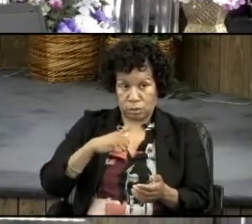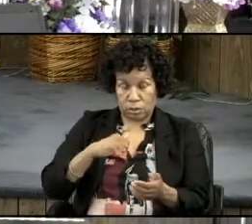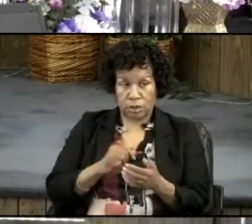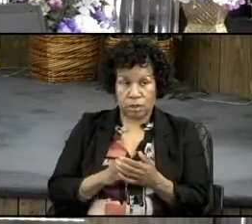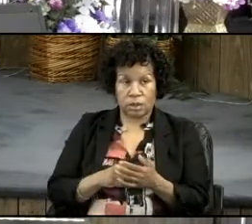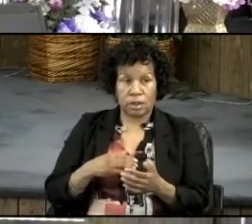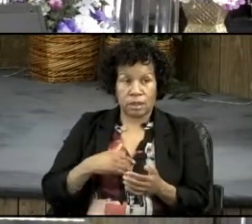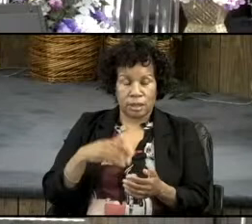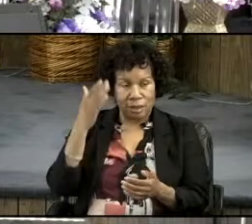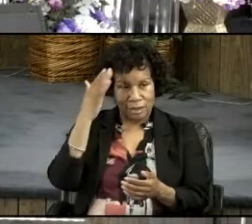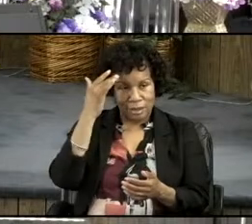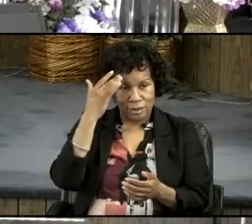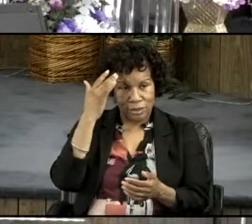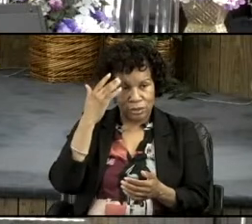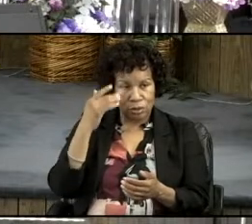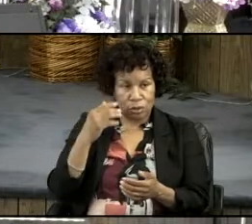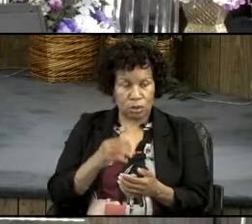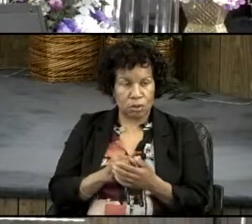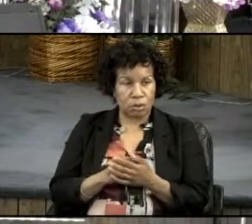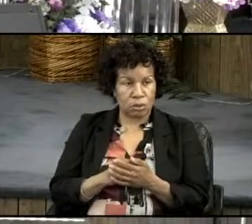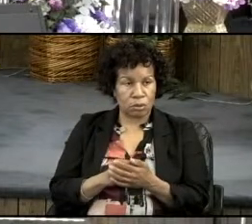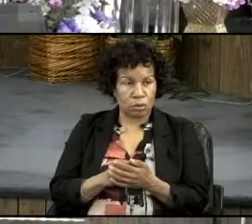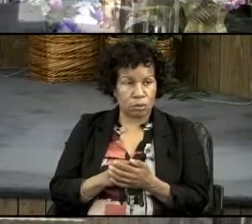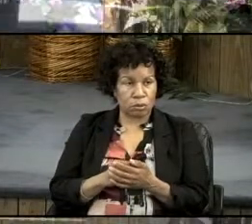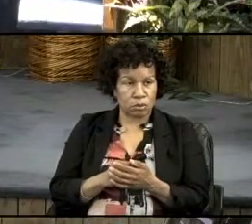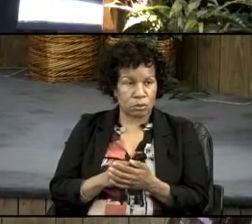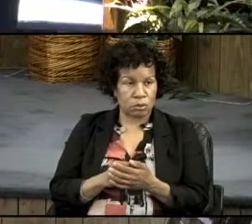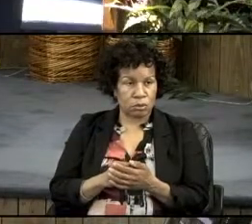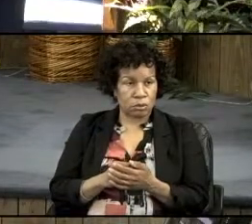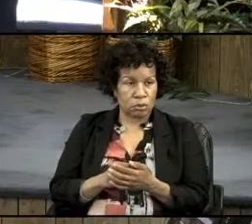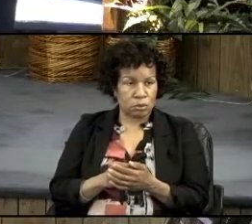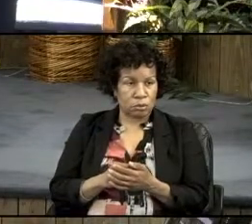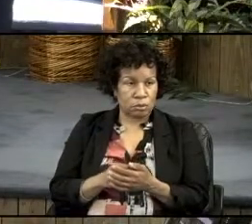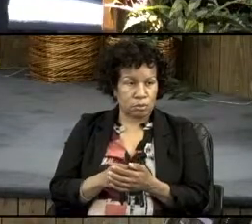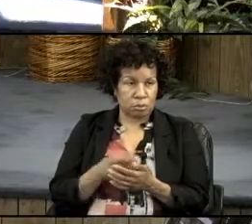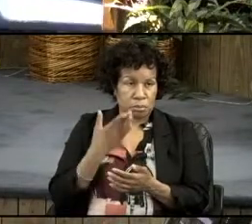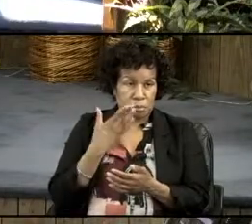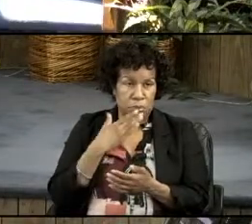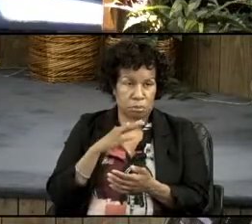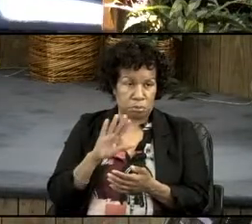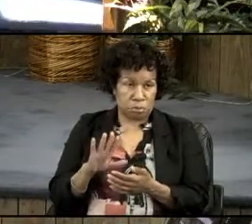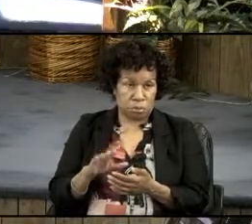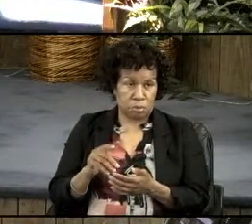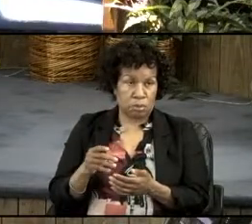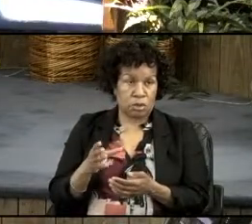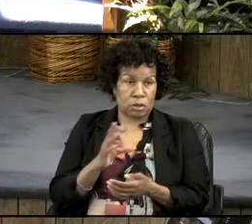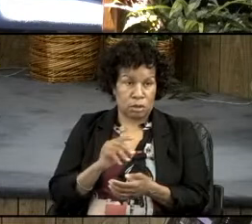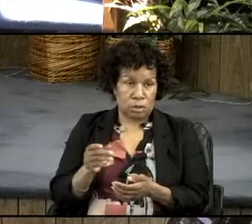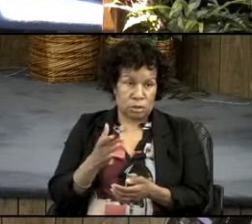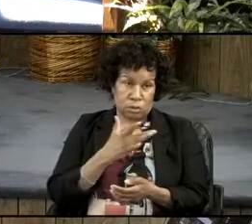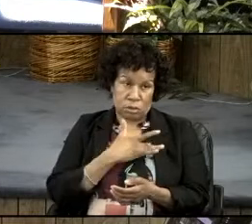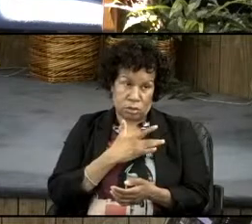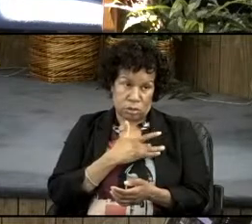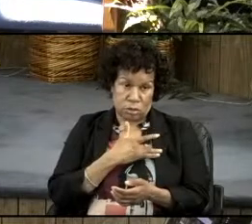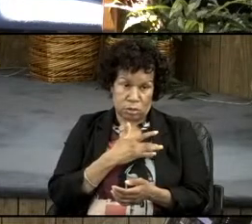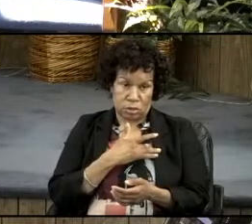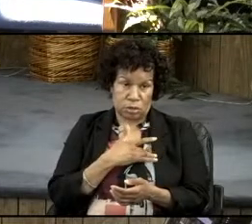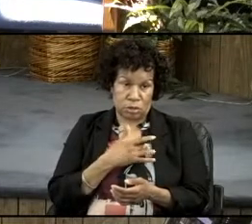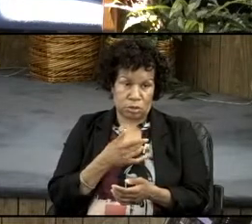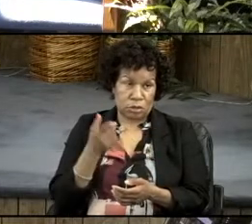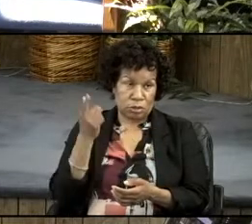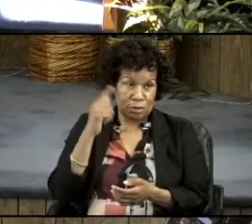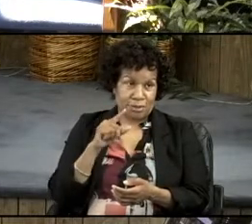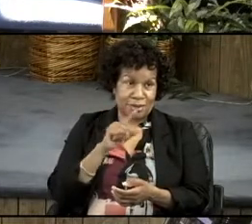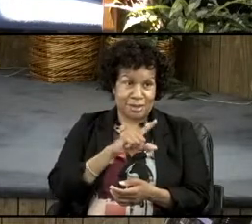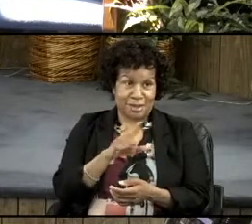he says, "I know the naughtiness of thine heart." This is called projection. Yes, sir. Whatever's going on in my